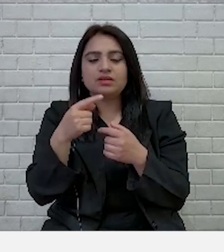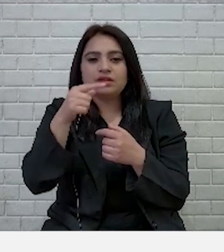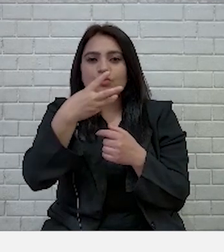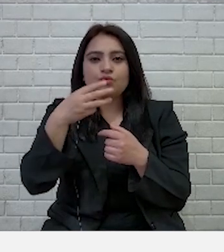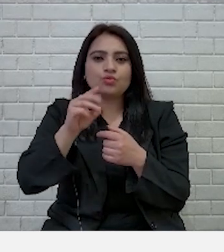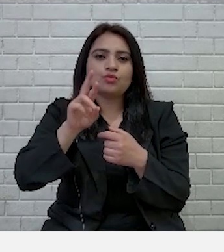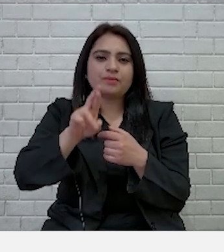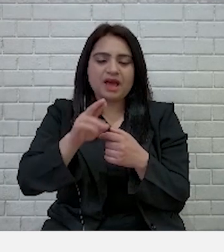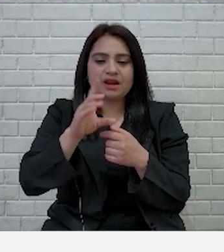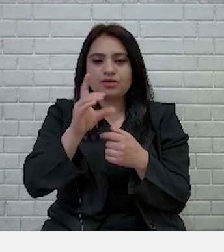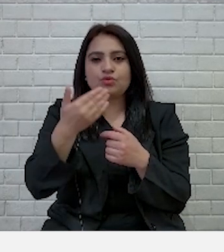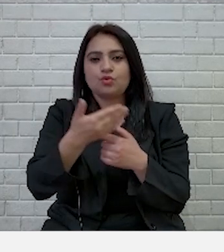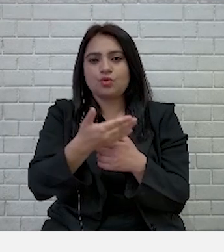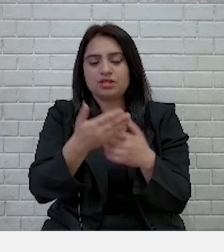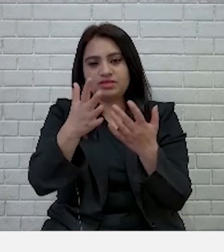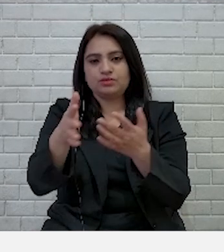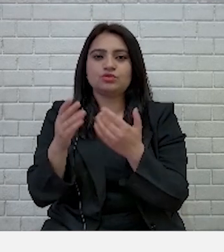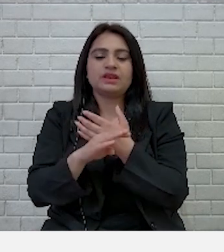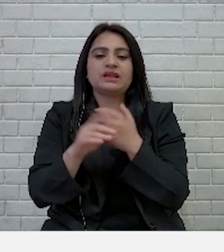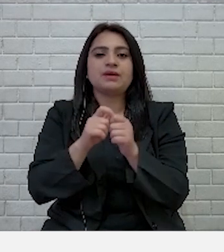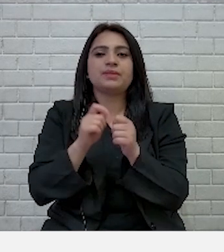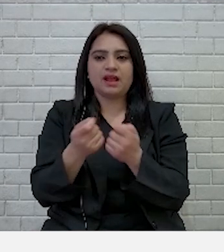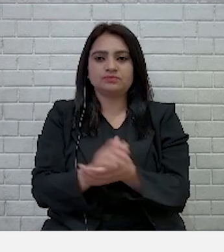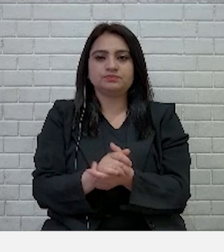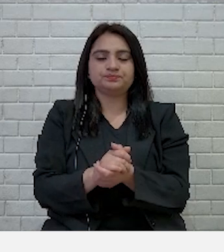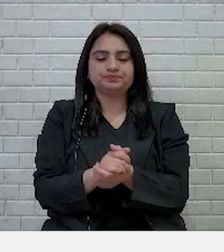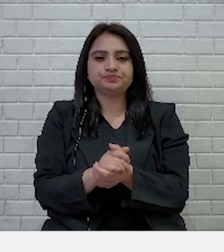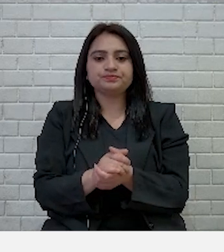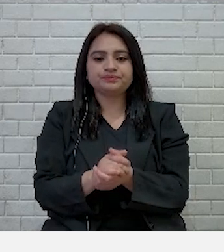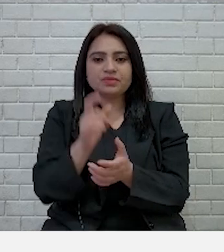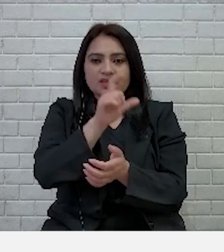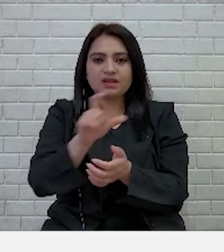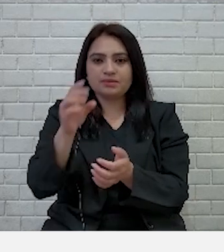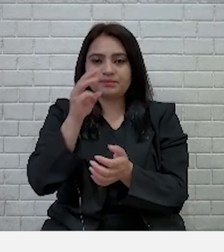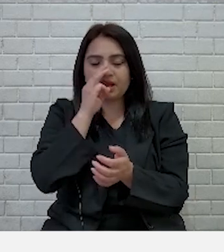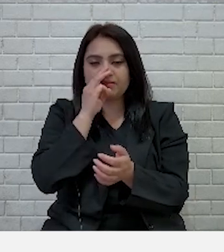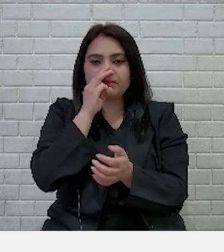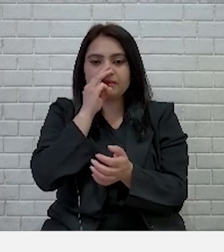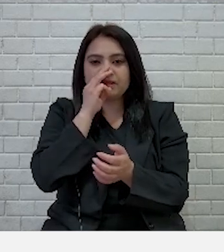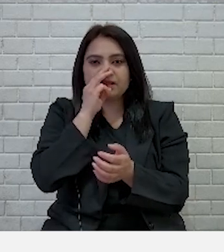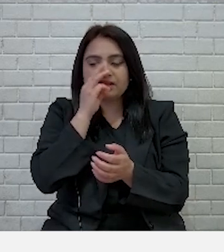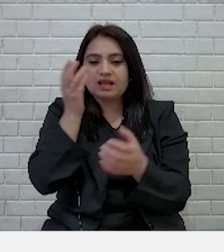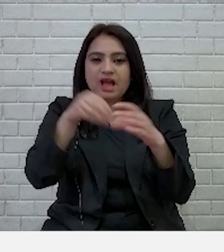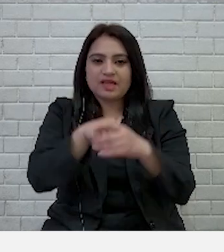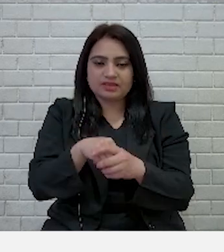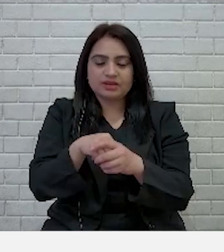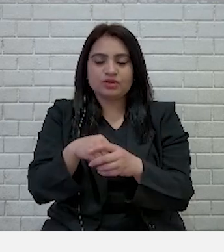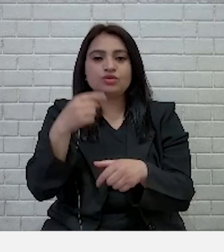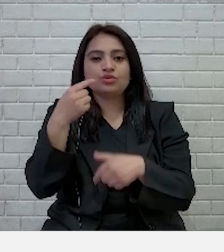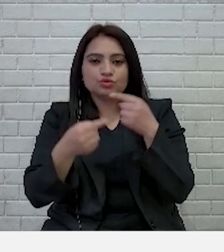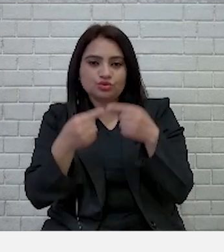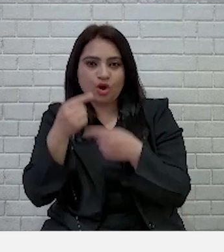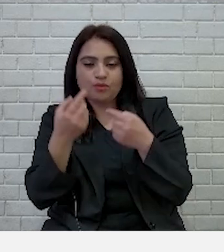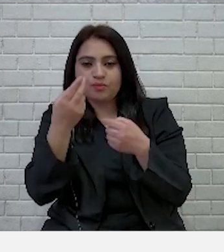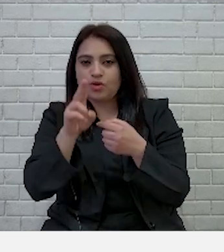And during the civil war that happened in Nepal, the Maoist war, a lot of communities from the western and the far western